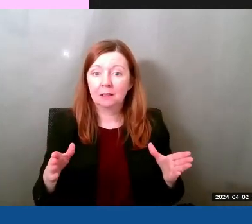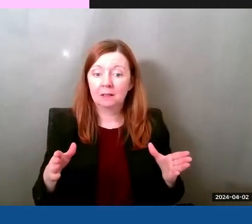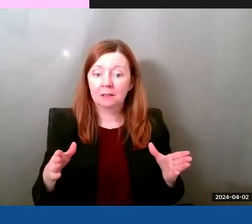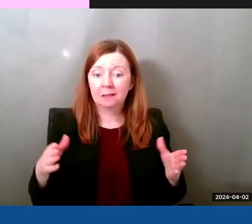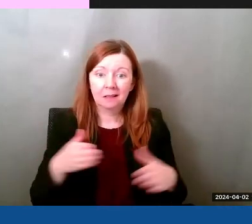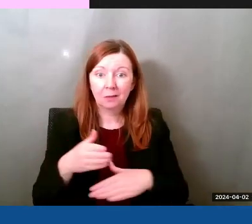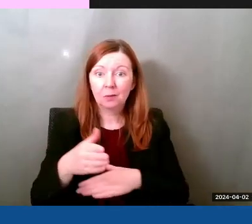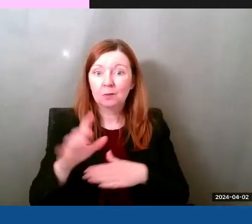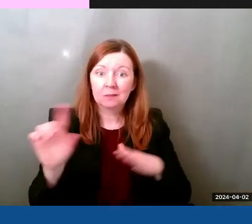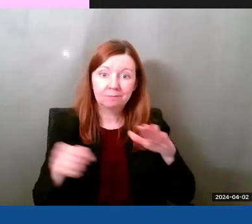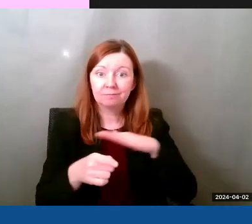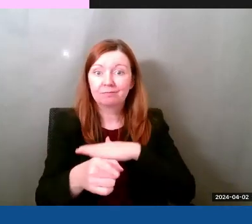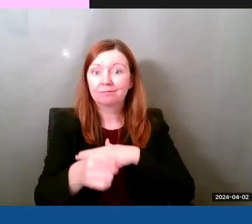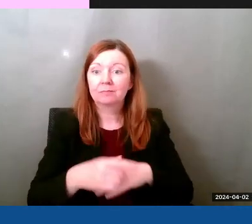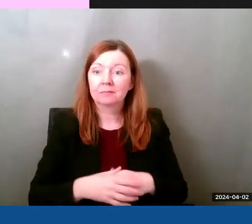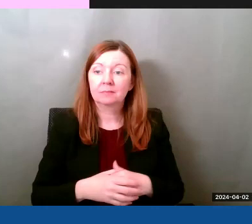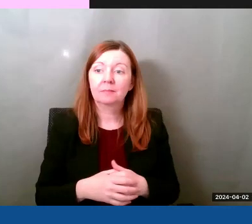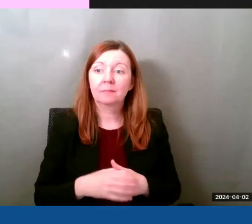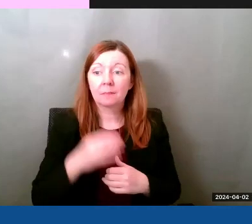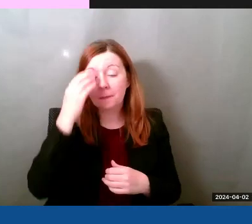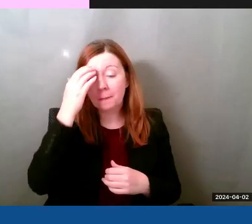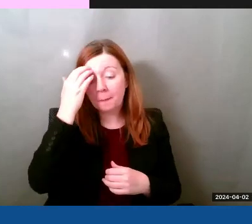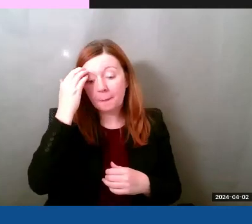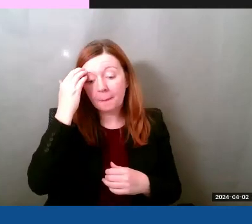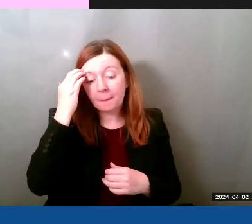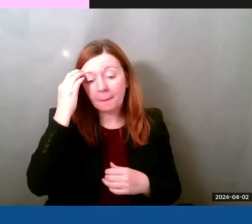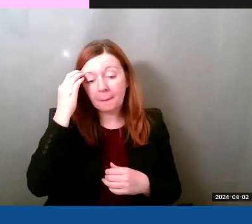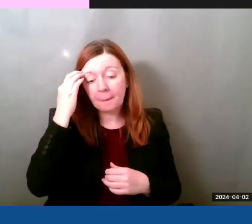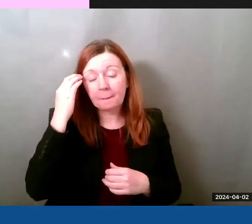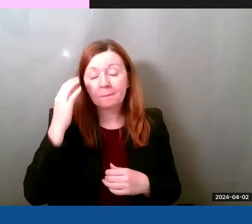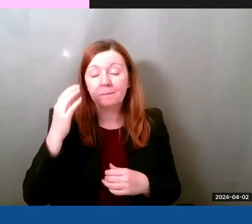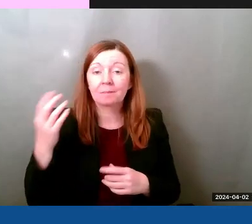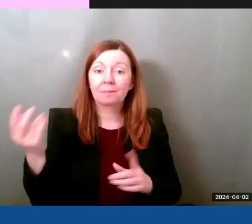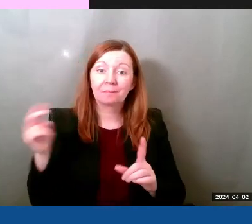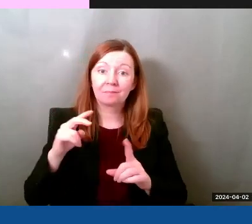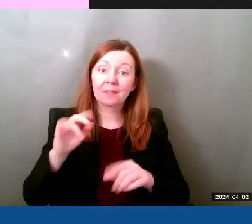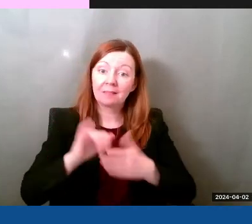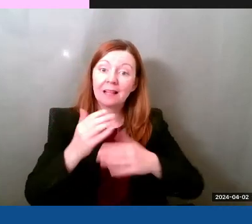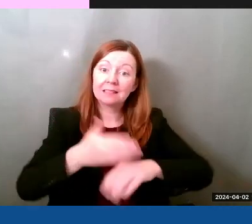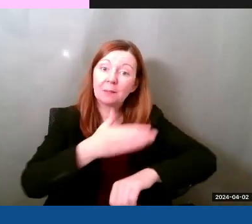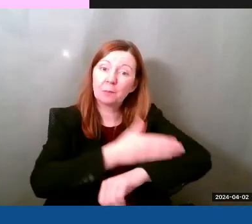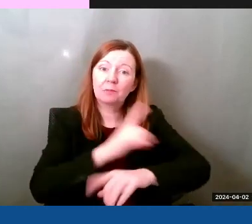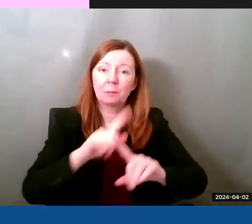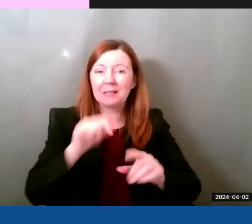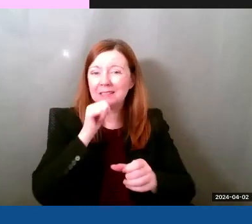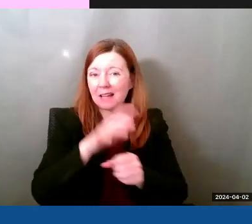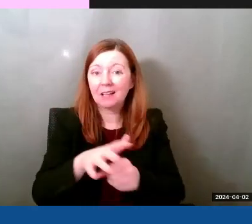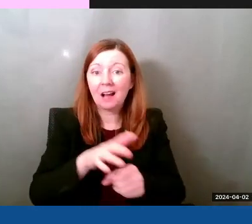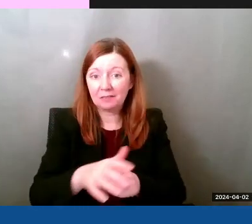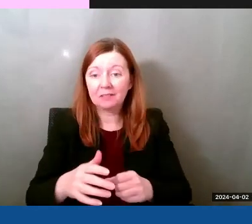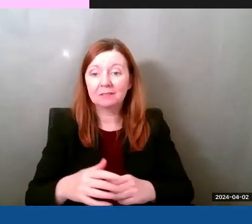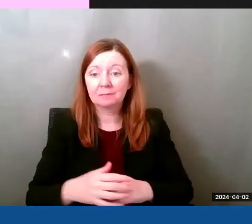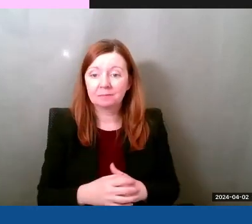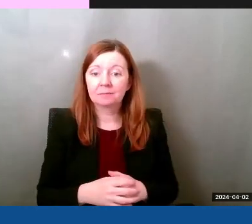cut-throughs and passageways. In my mind, it's an improvement, but not sufficient.